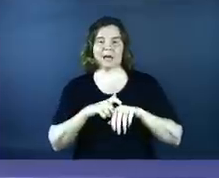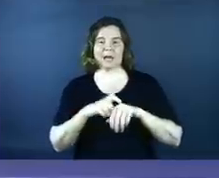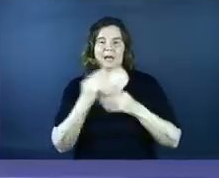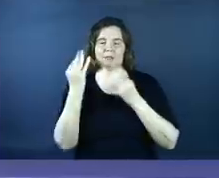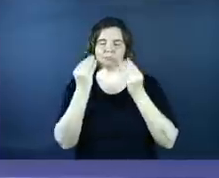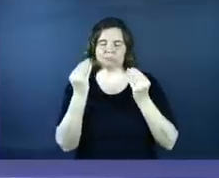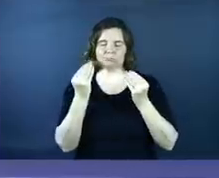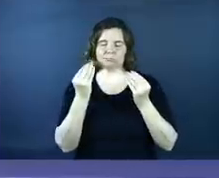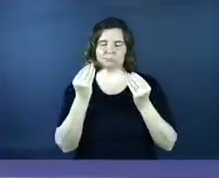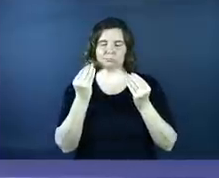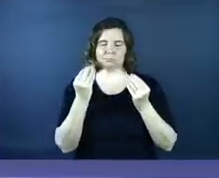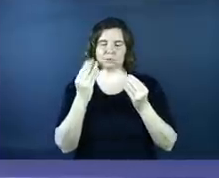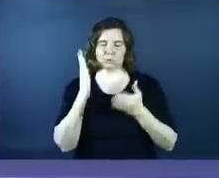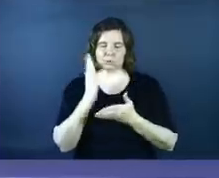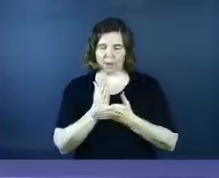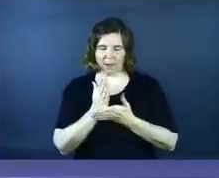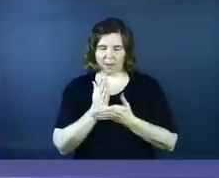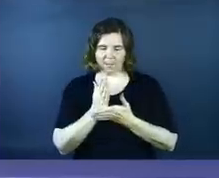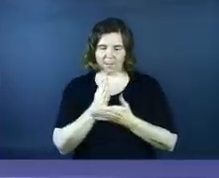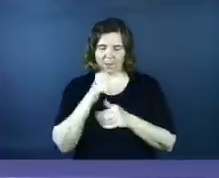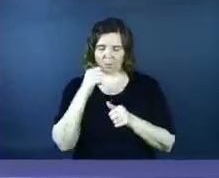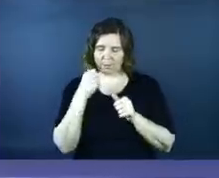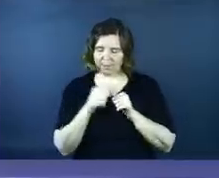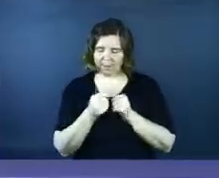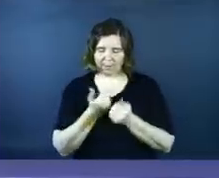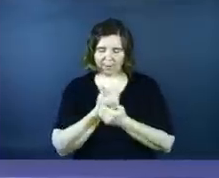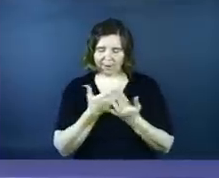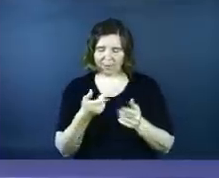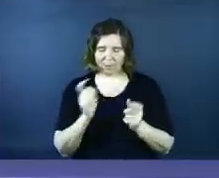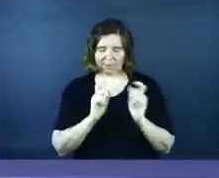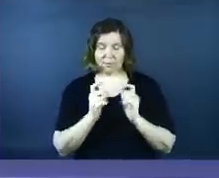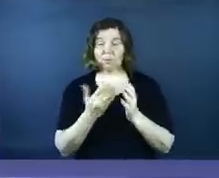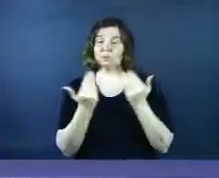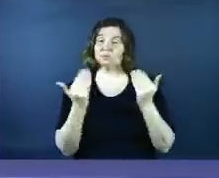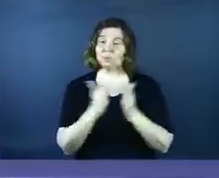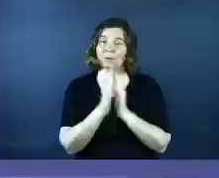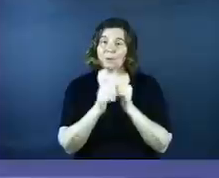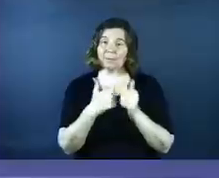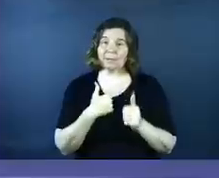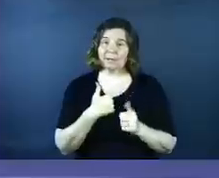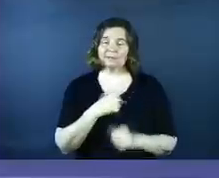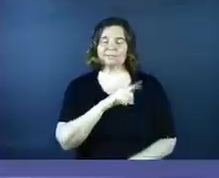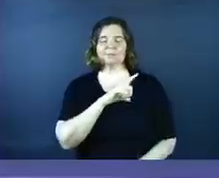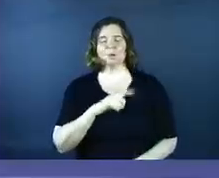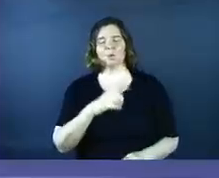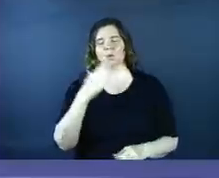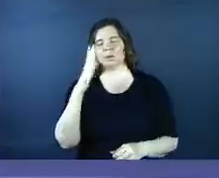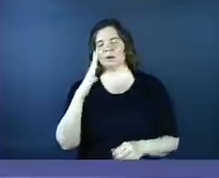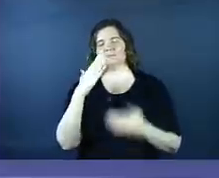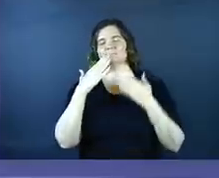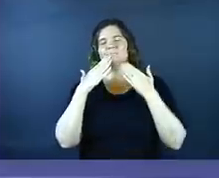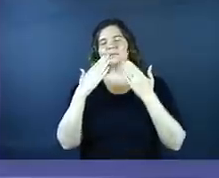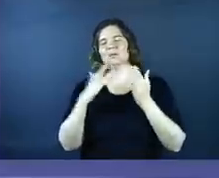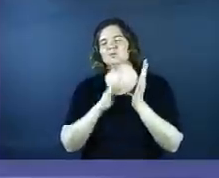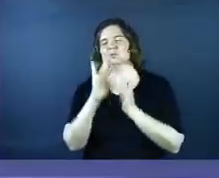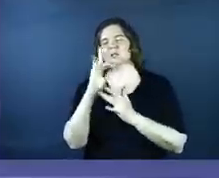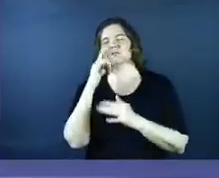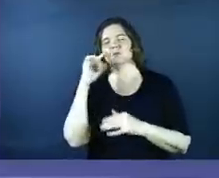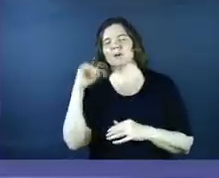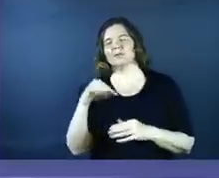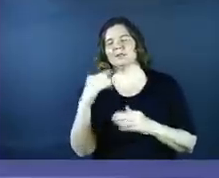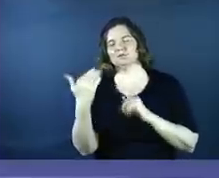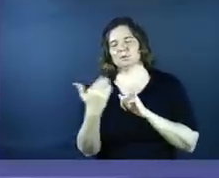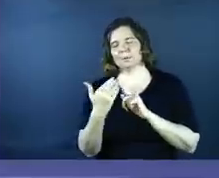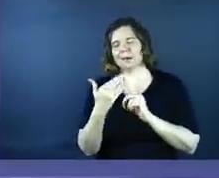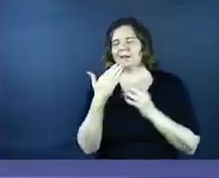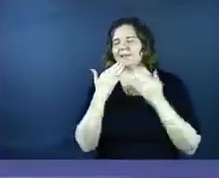would do well to stop and remember all that we've been given. Would you pray with me? Lord God, thank you, Jesus, for this